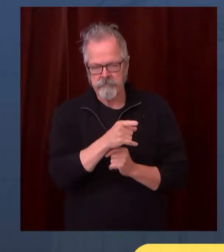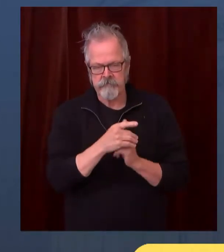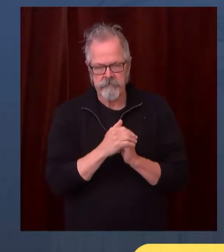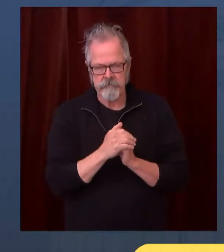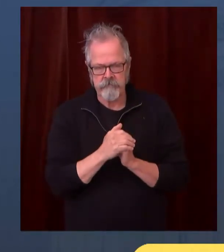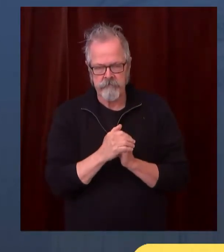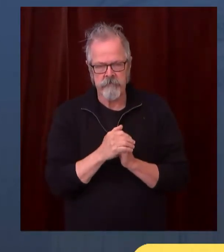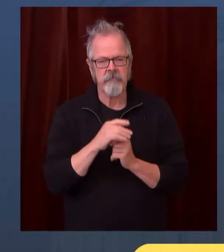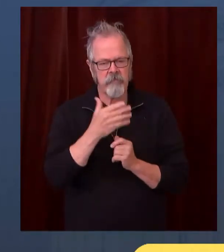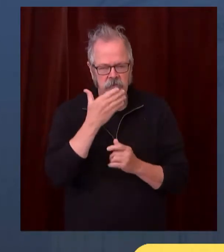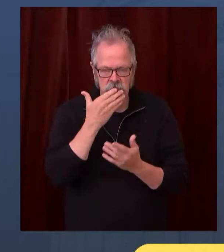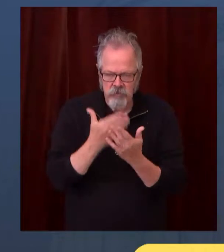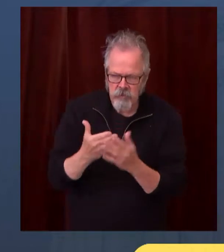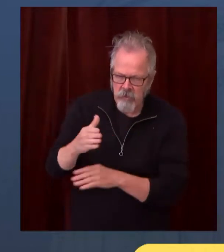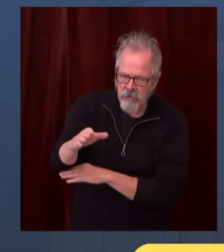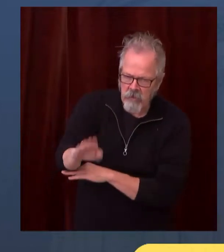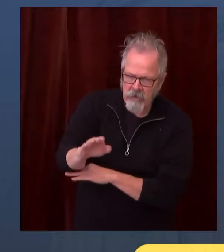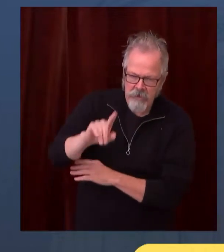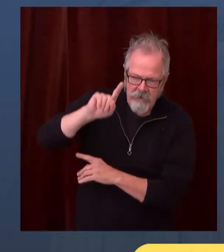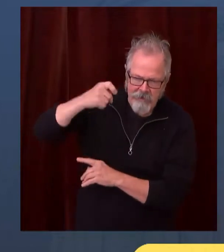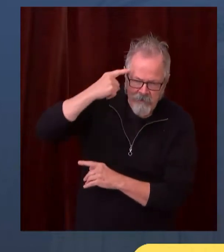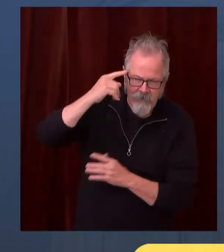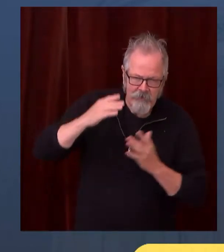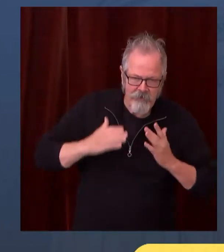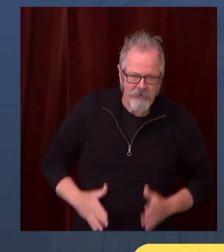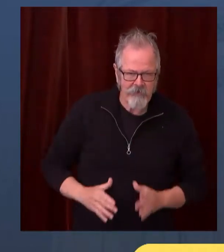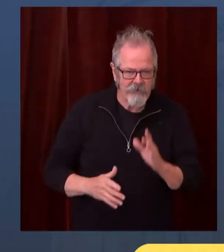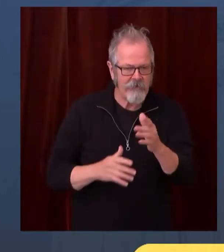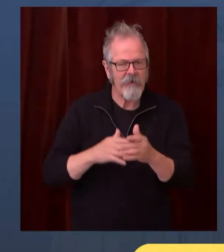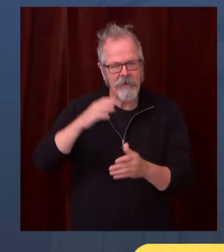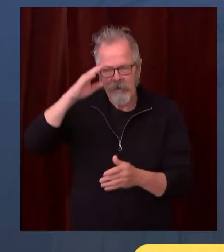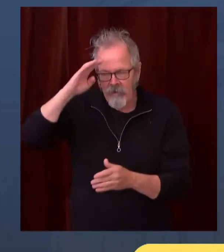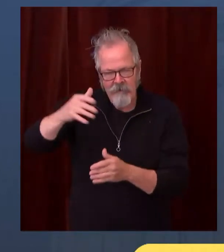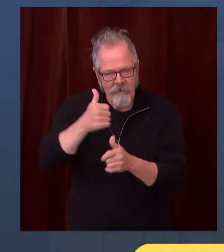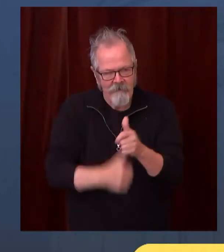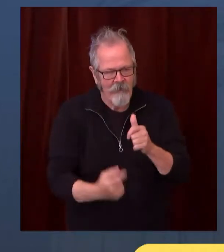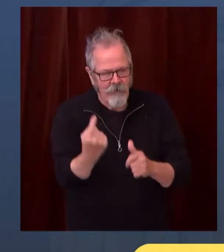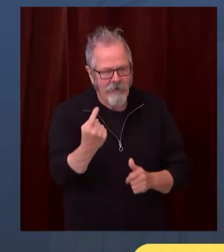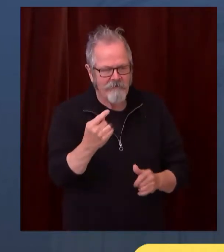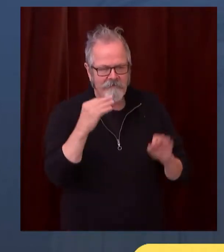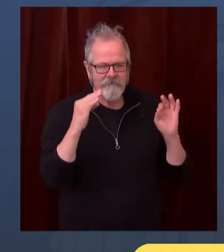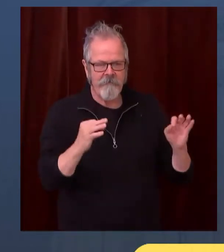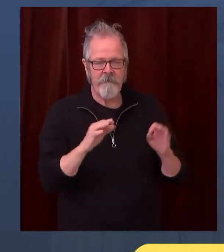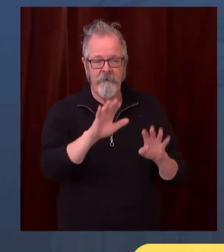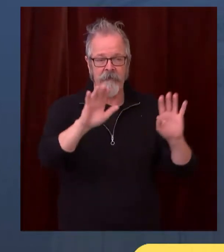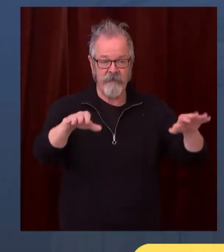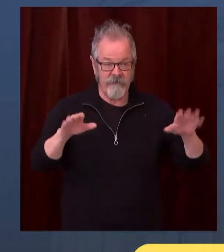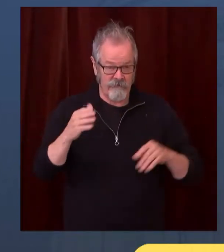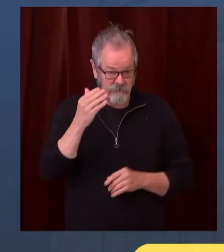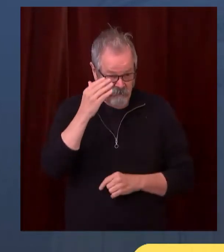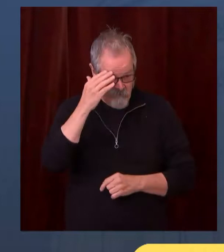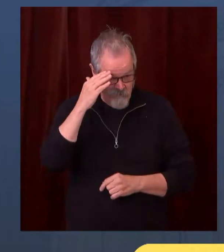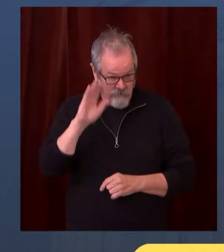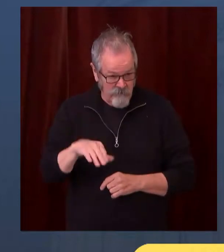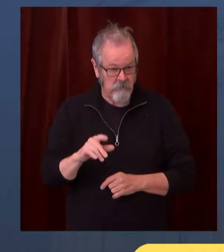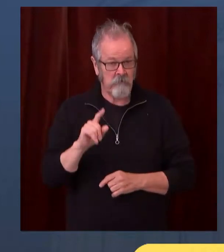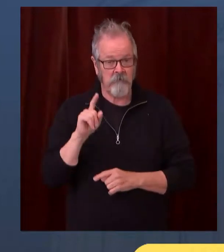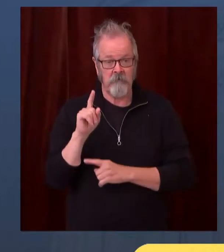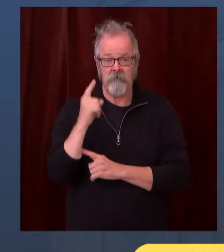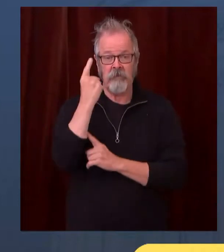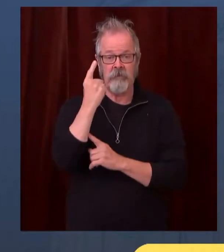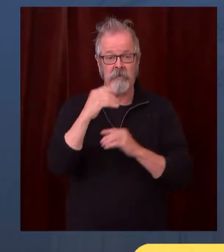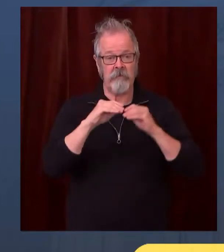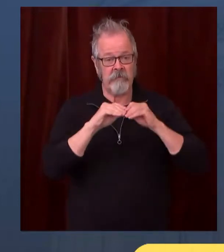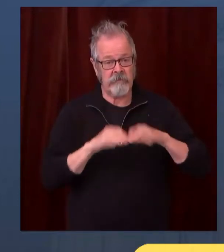first outbreak at Life Care Center in Kirkland, the governor made a very difficult decision, but a